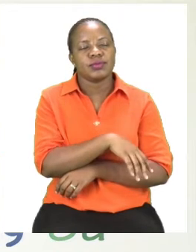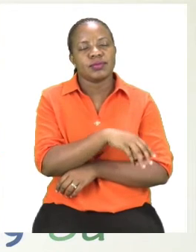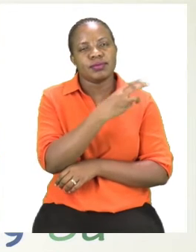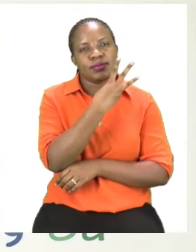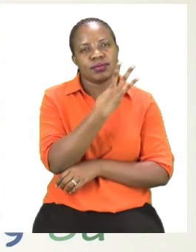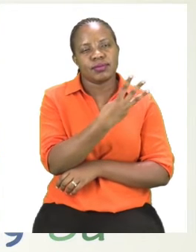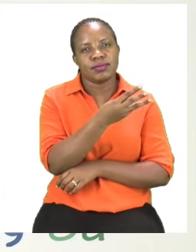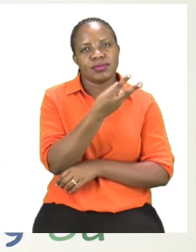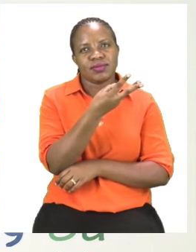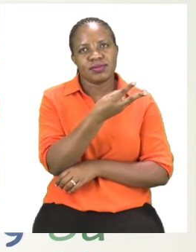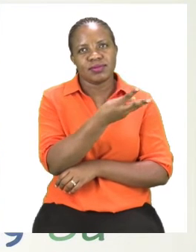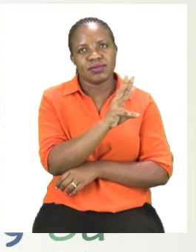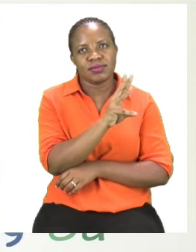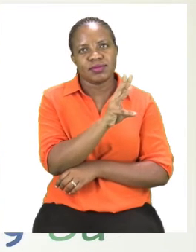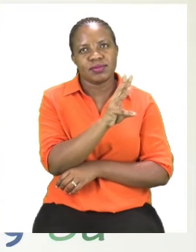36,